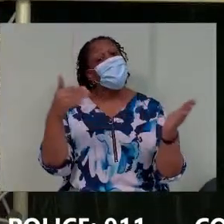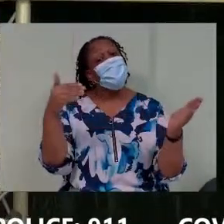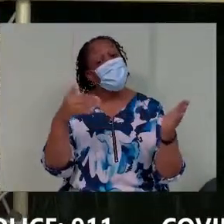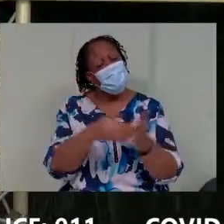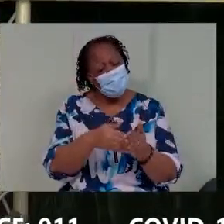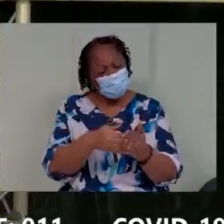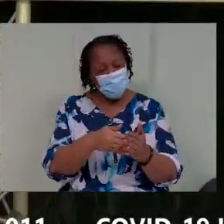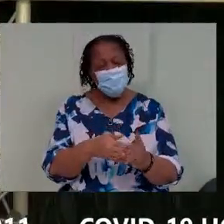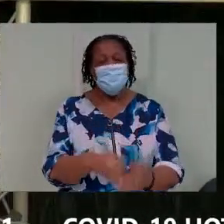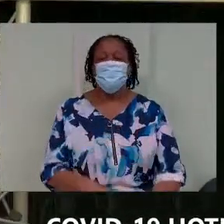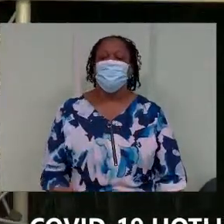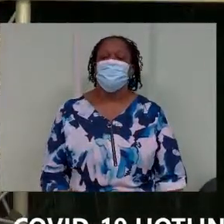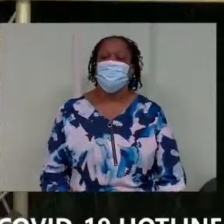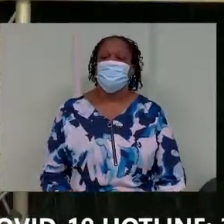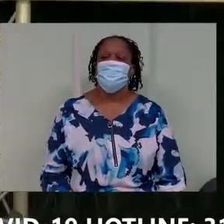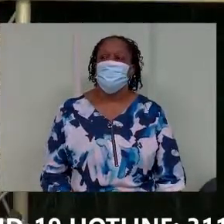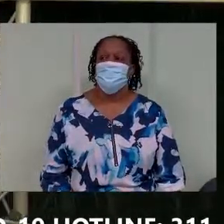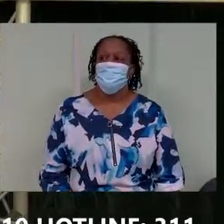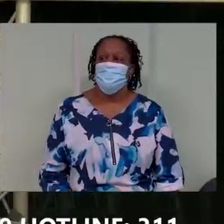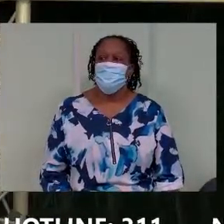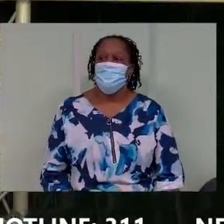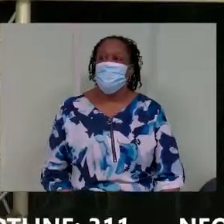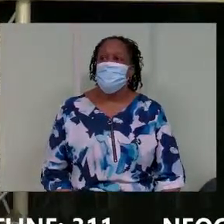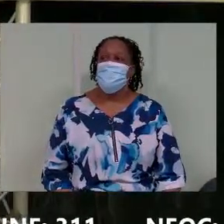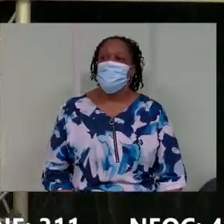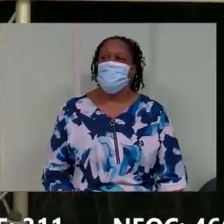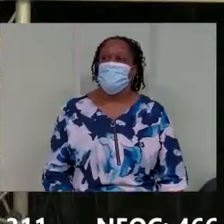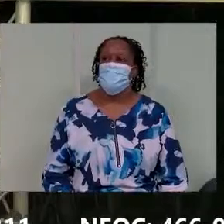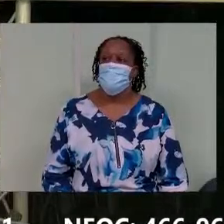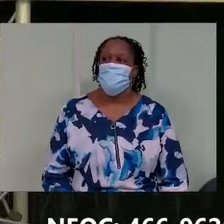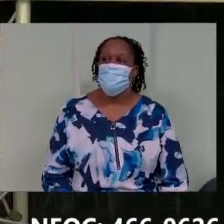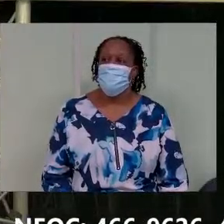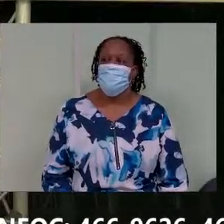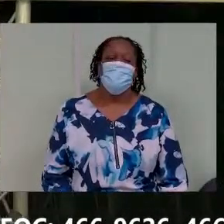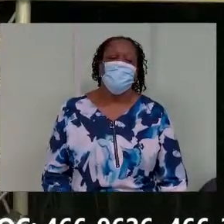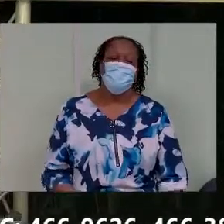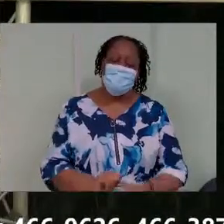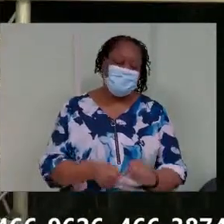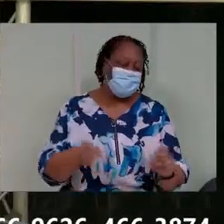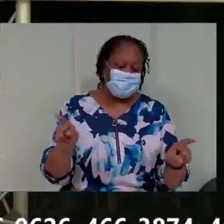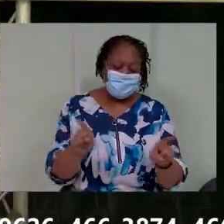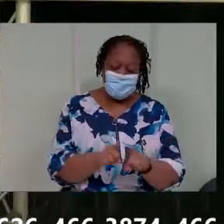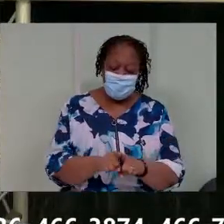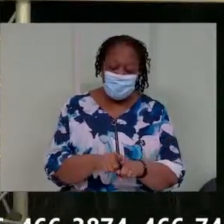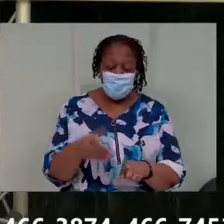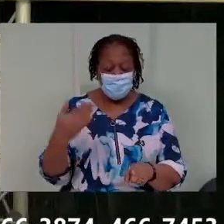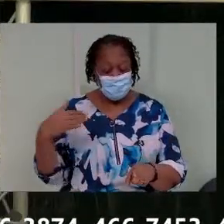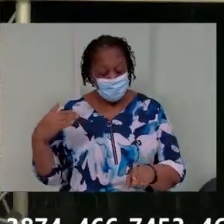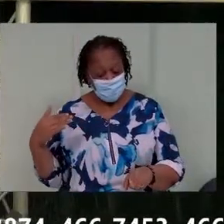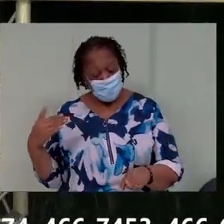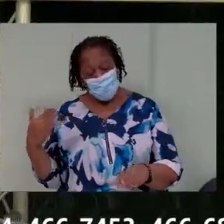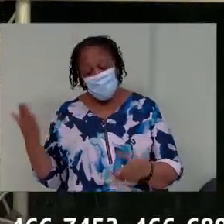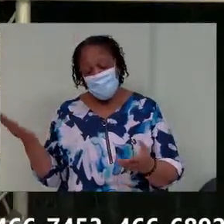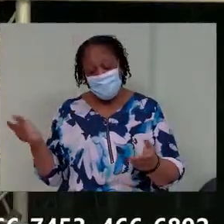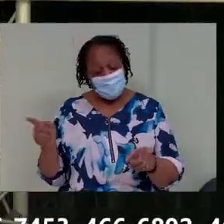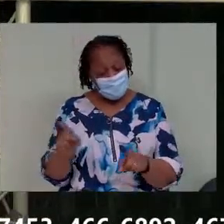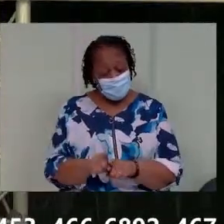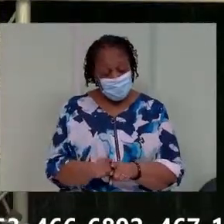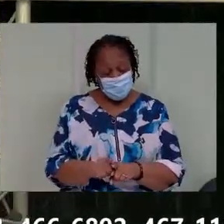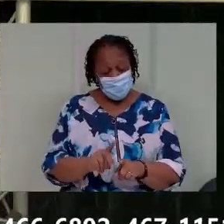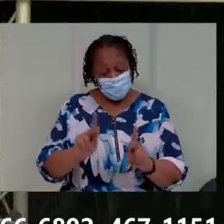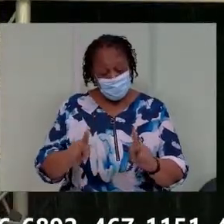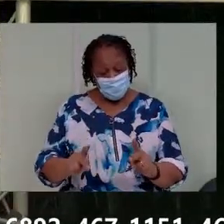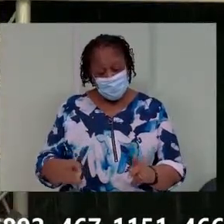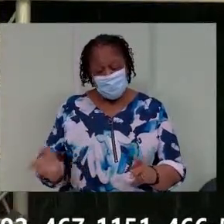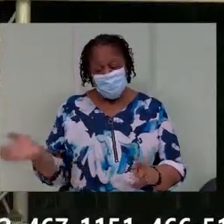before you can be allowed to integrate into society. So that's approved, so persons can now